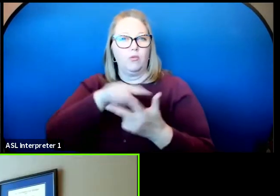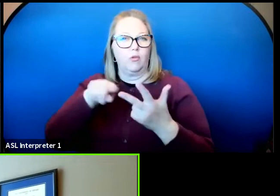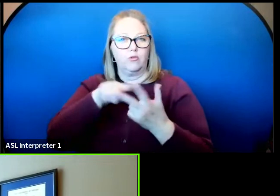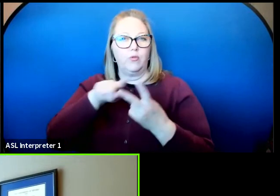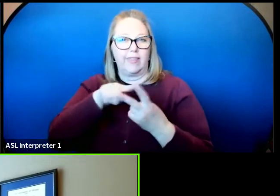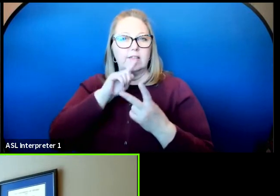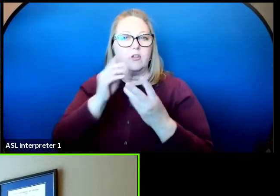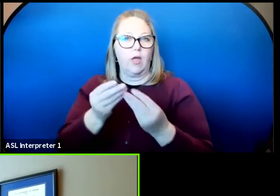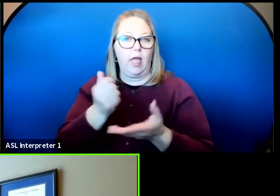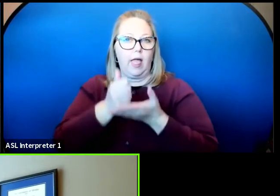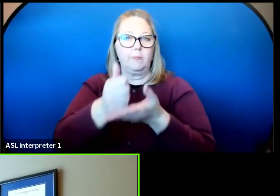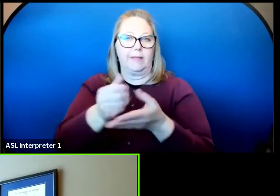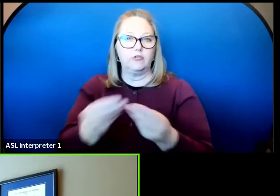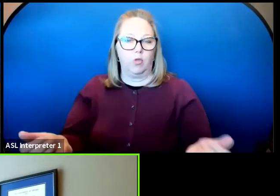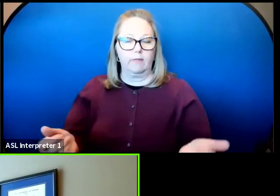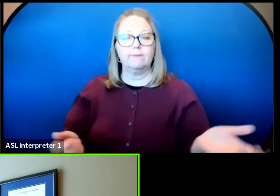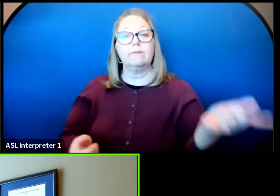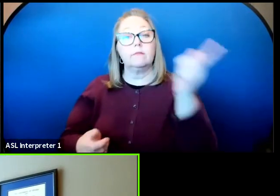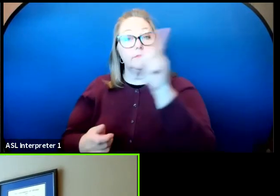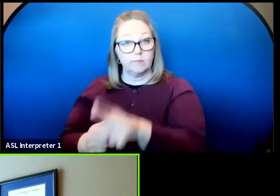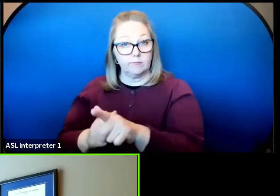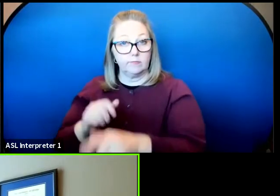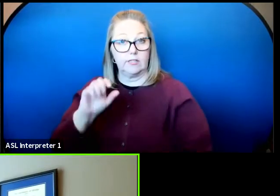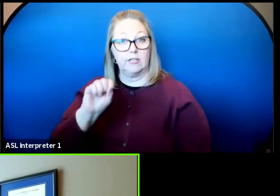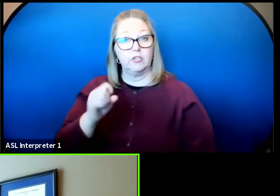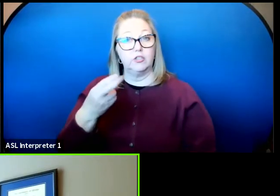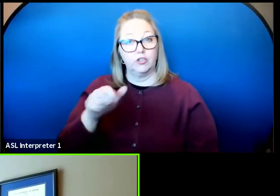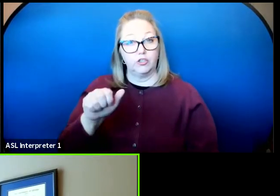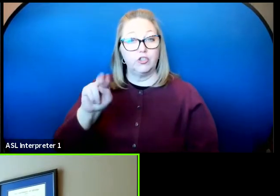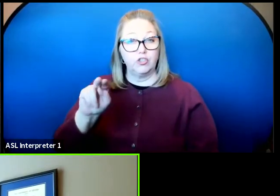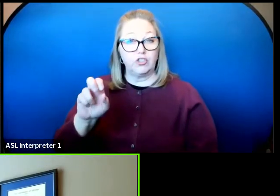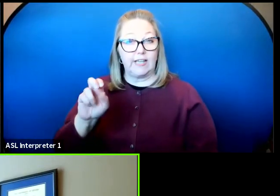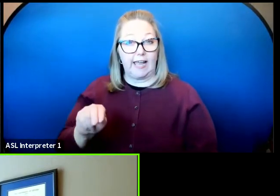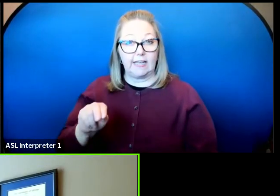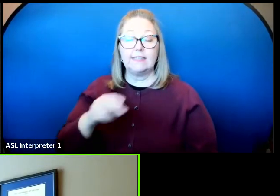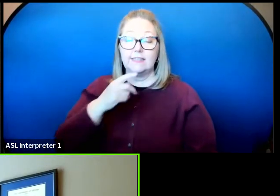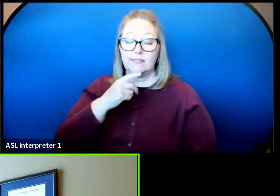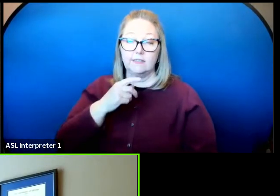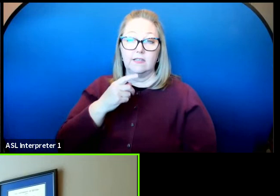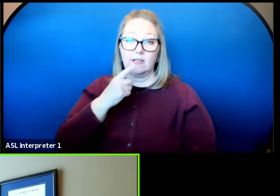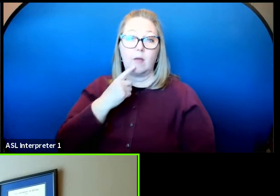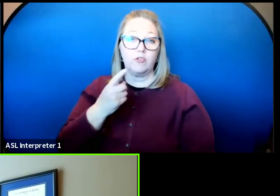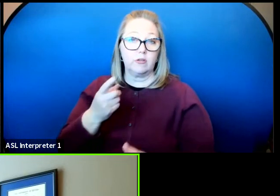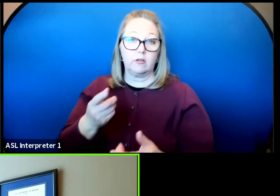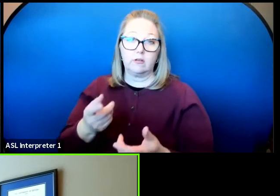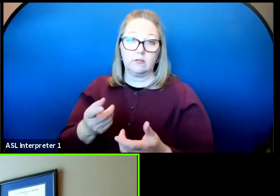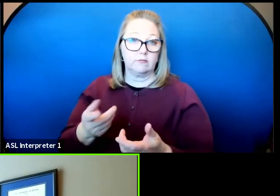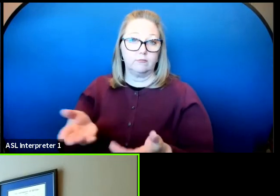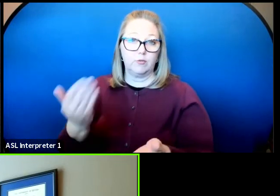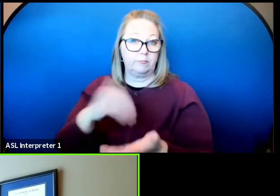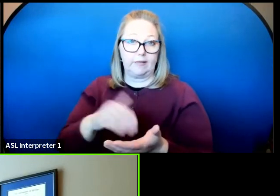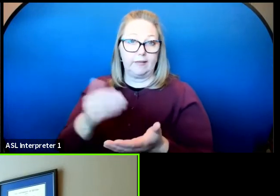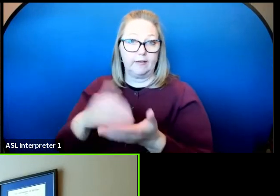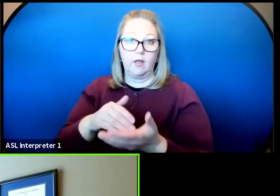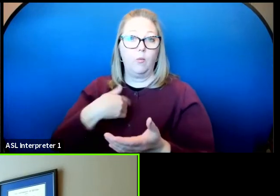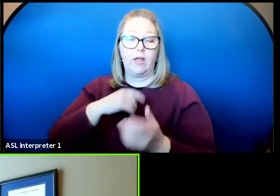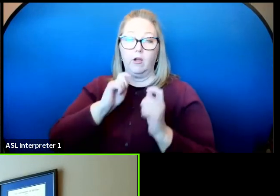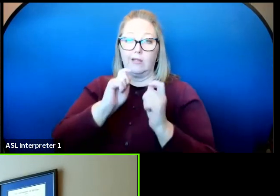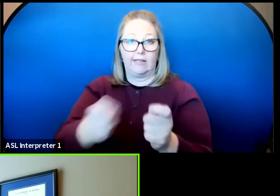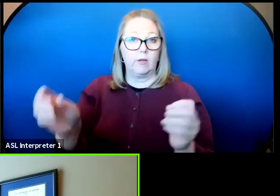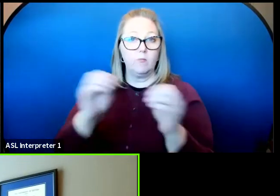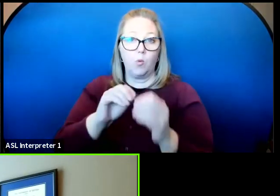No, and I would just echo what Mr. Schiller said, that through the mediation part of it, that we are going to devote staff to